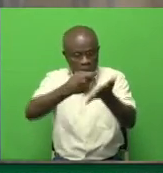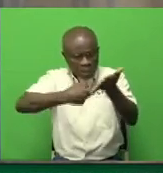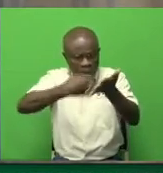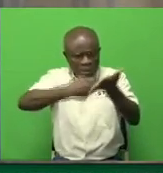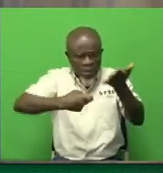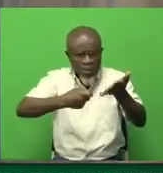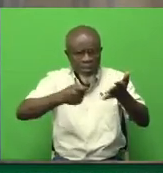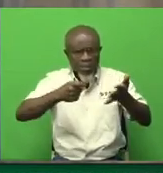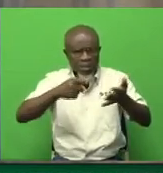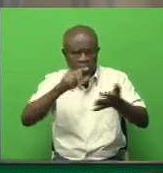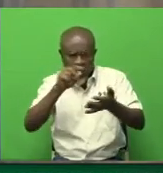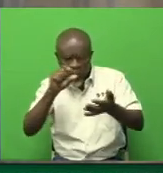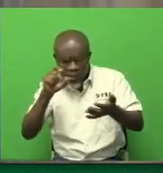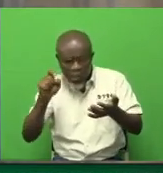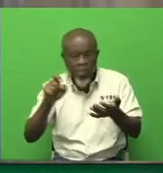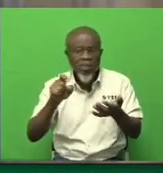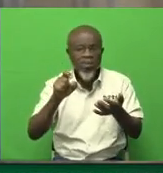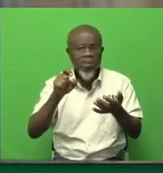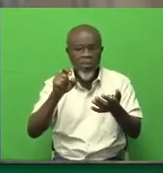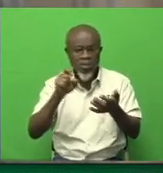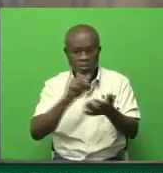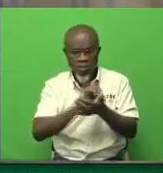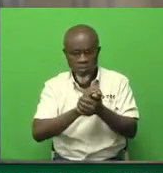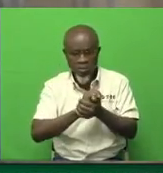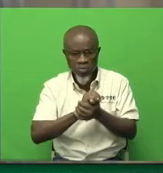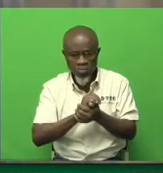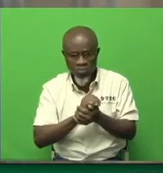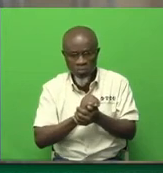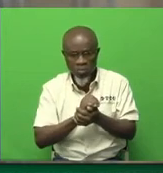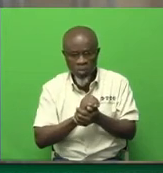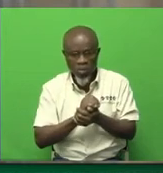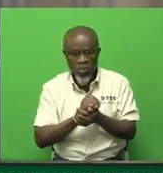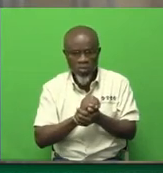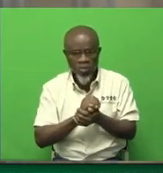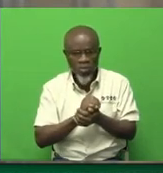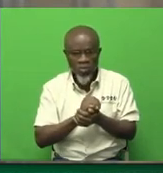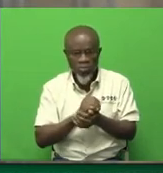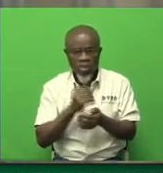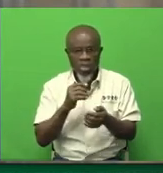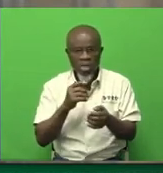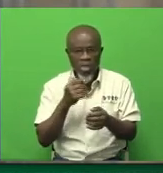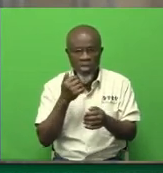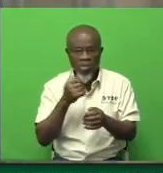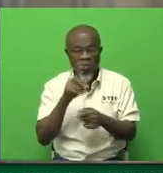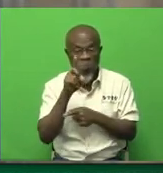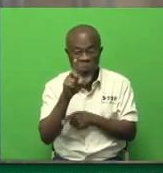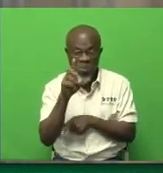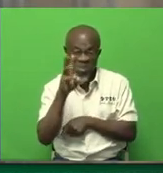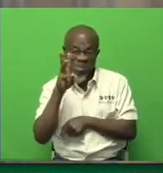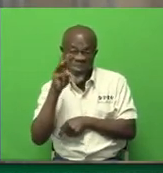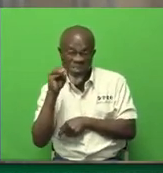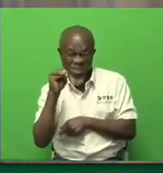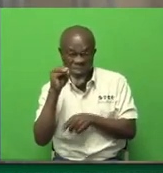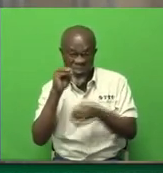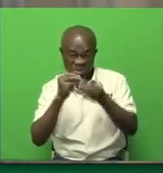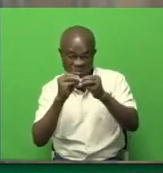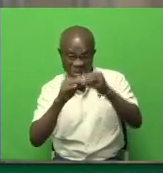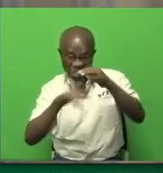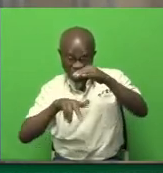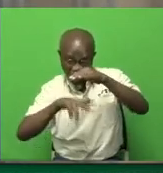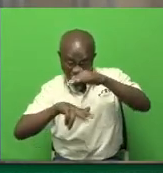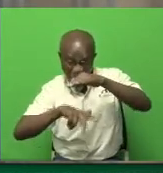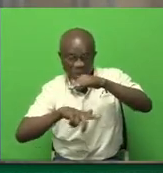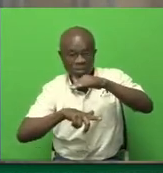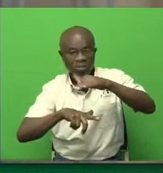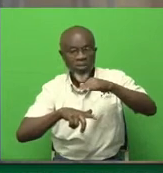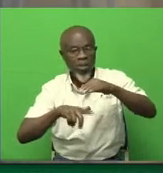Vanessa was always grateful and joyful and elated every time he talks about taxes we ranked at 160. what has been done about this